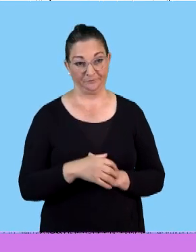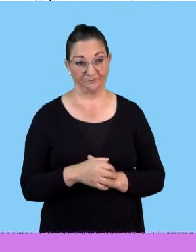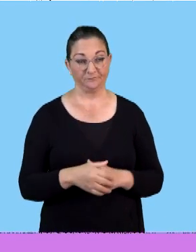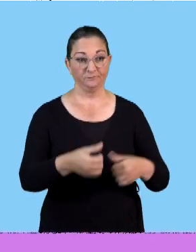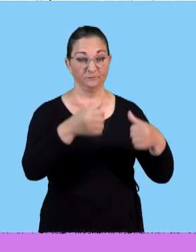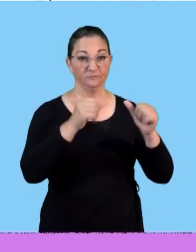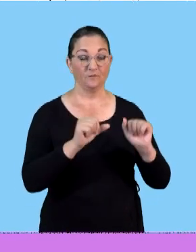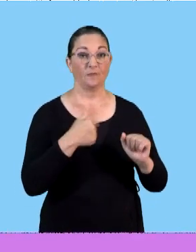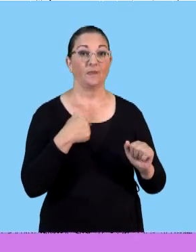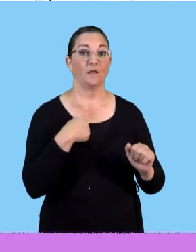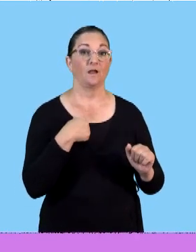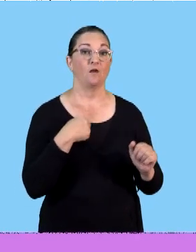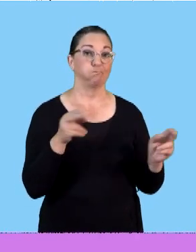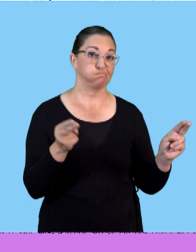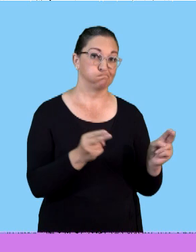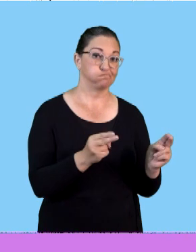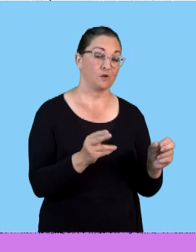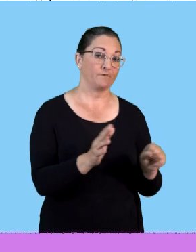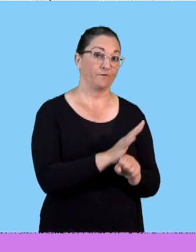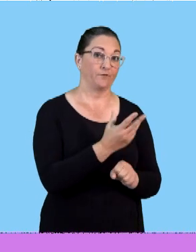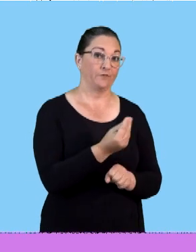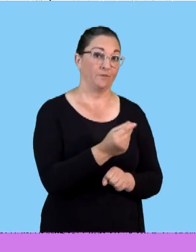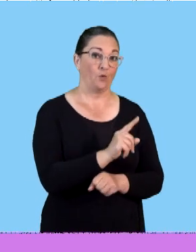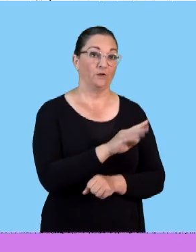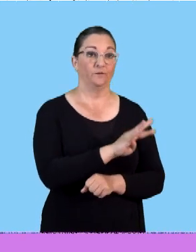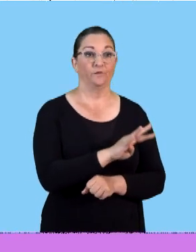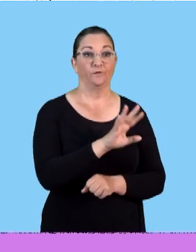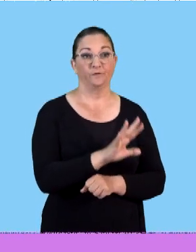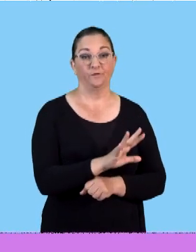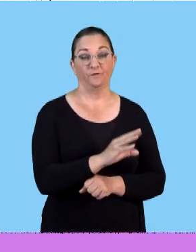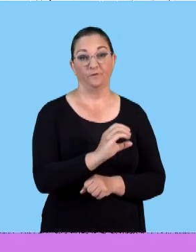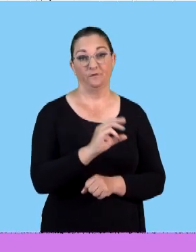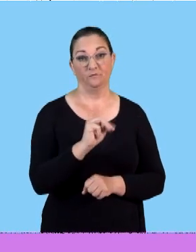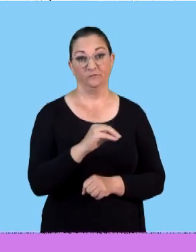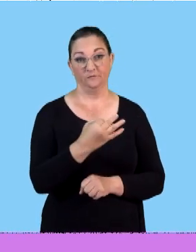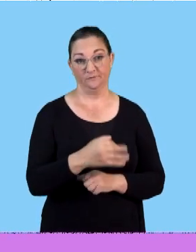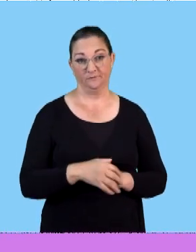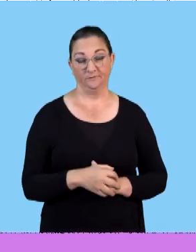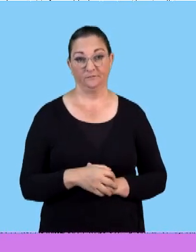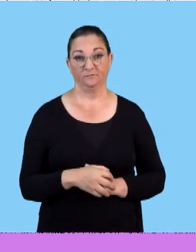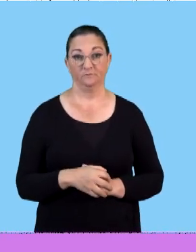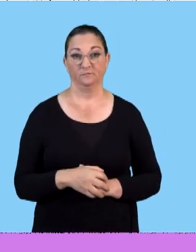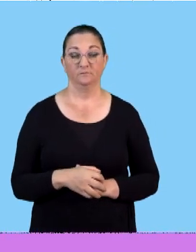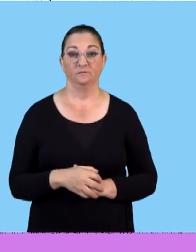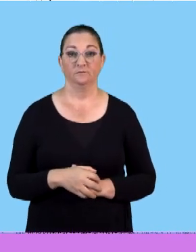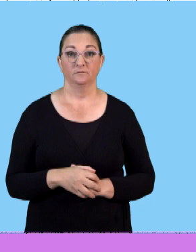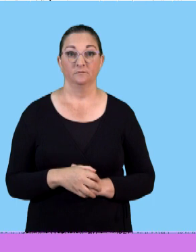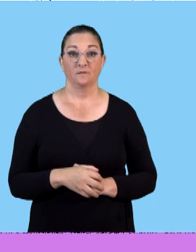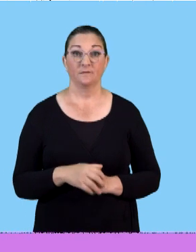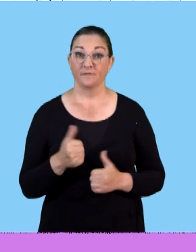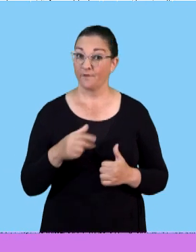45,2448 cubic centimeters. And thereafter, I rounded to the nearest whole number, ended with an answer of 45